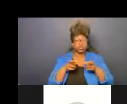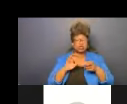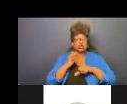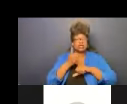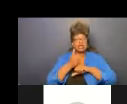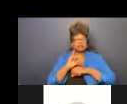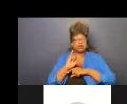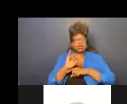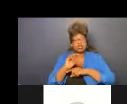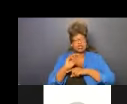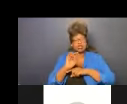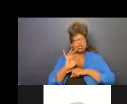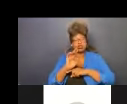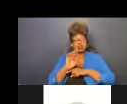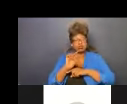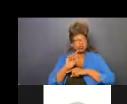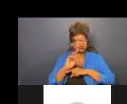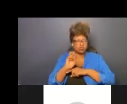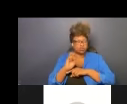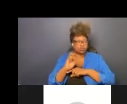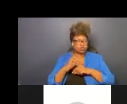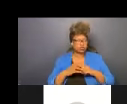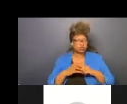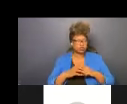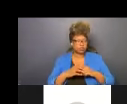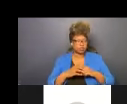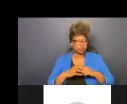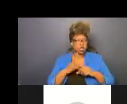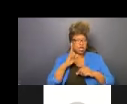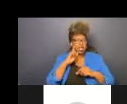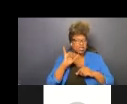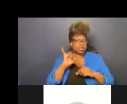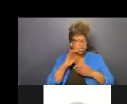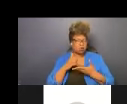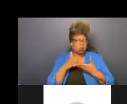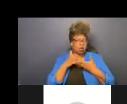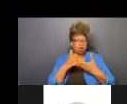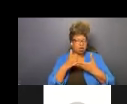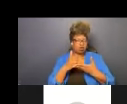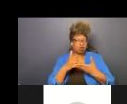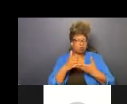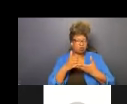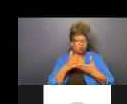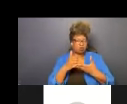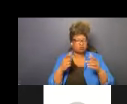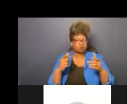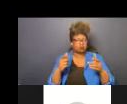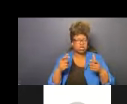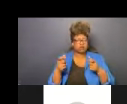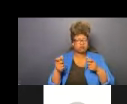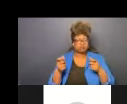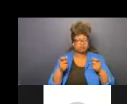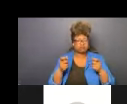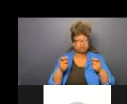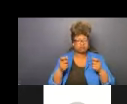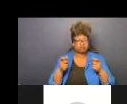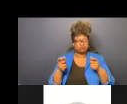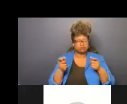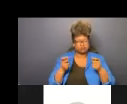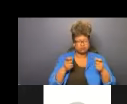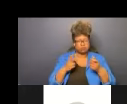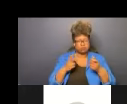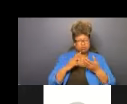coordination council. I think that would help with leveraging projects to address climate resilience. So